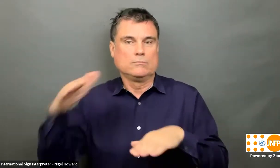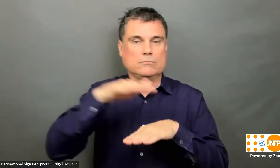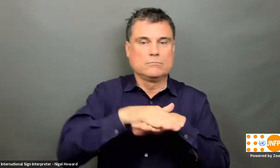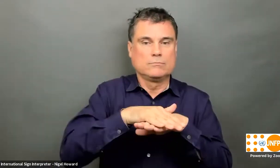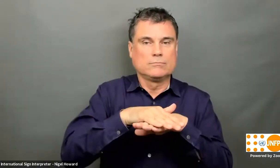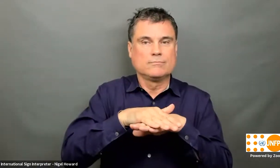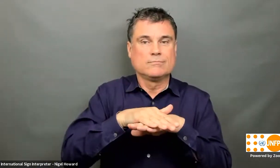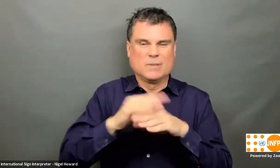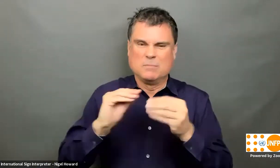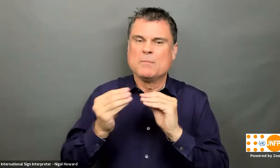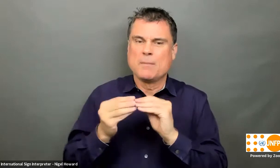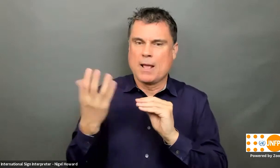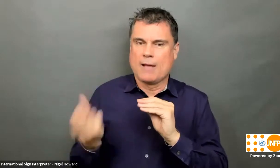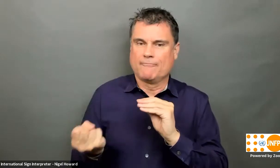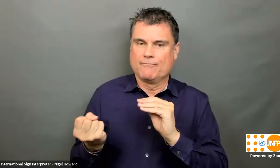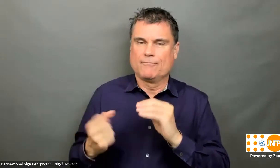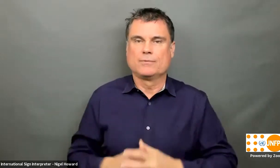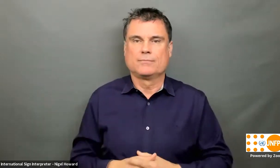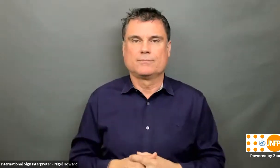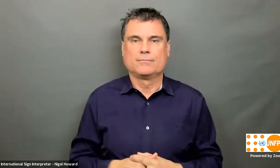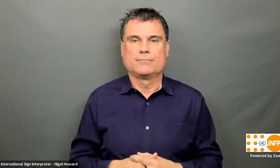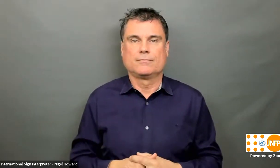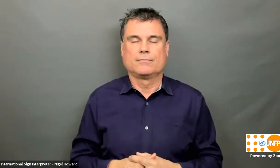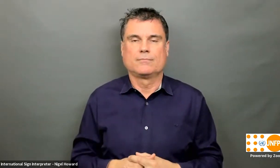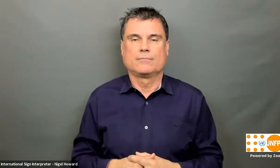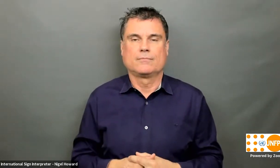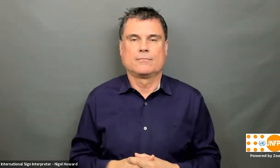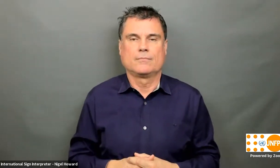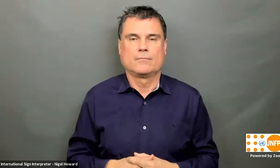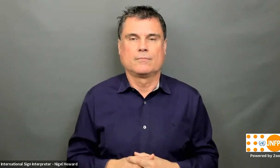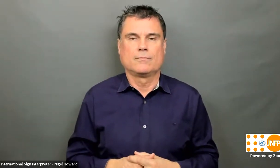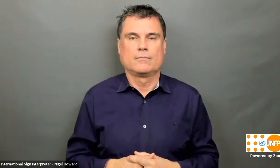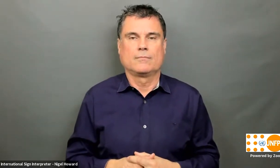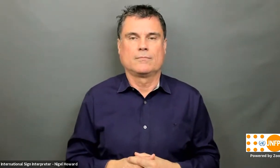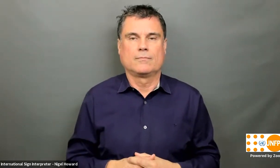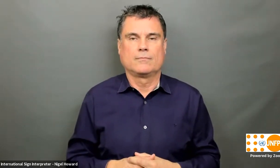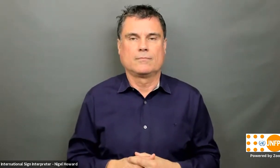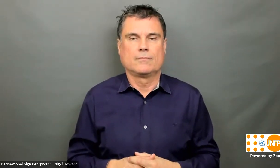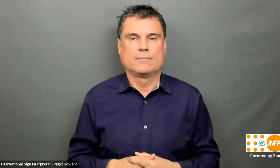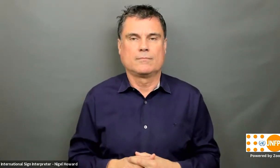Yeah, same problem. I can hear Yulia on the floor as well.